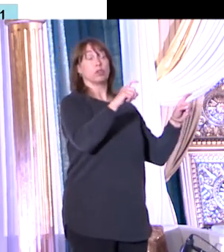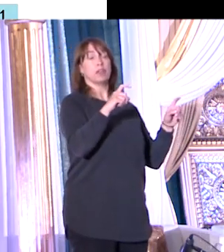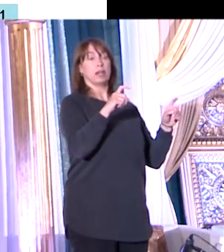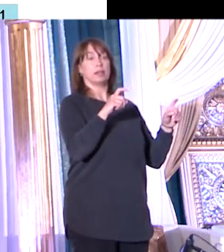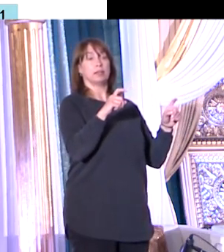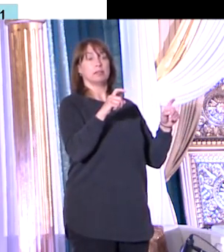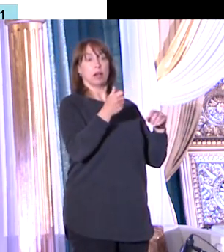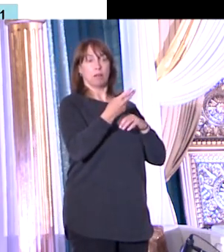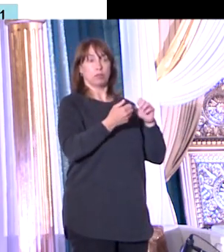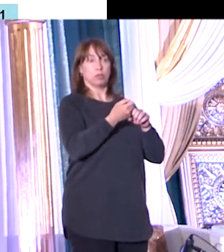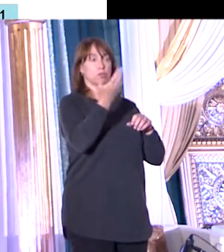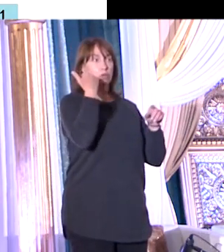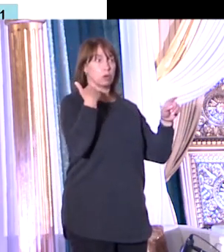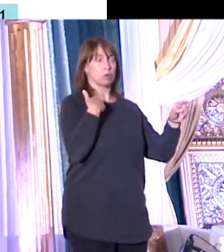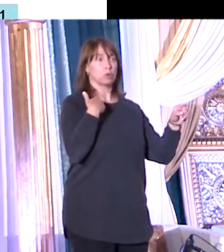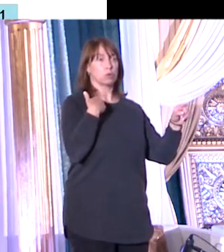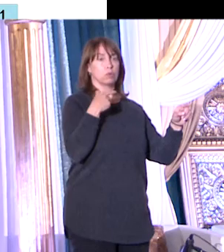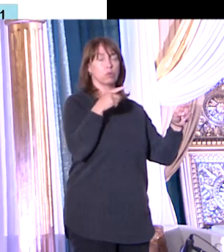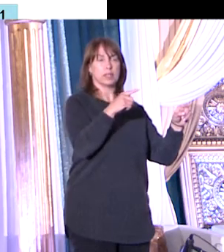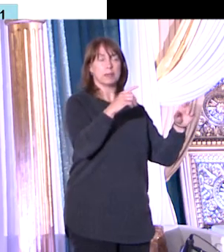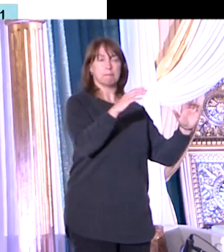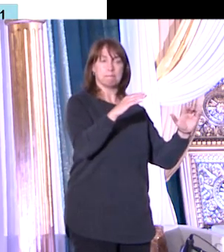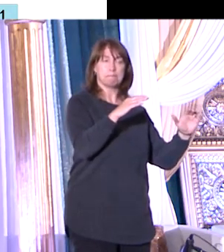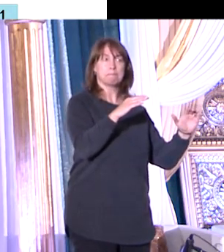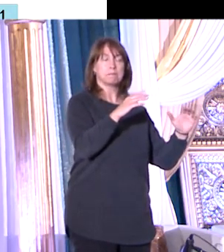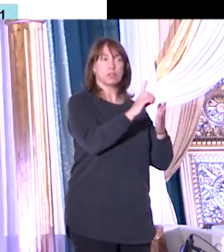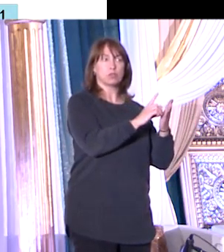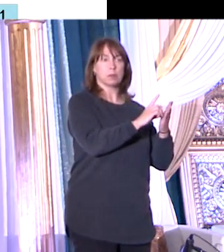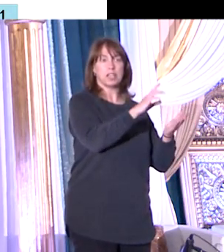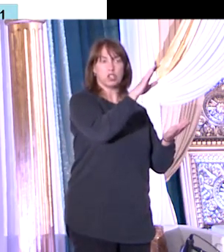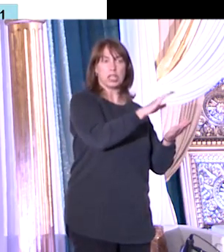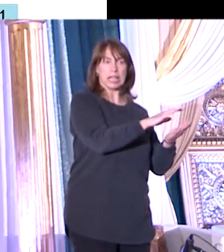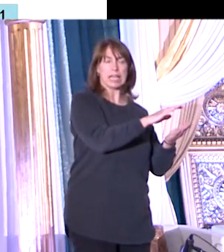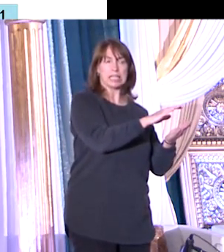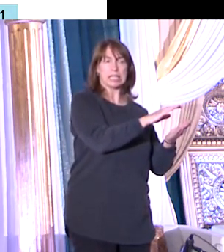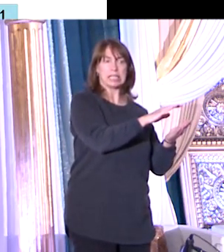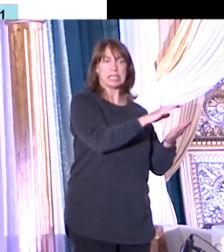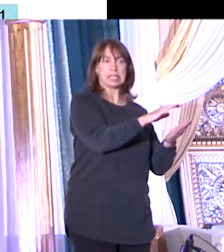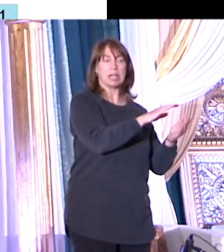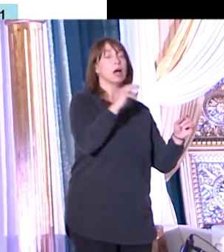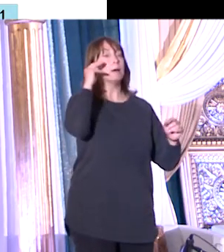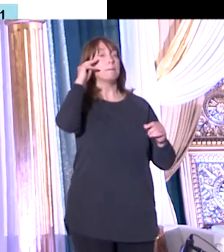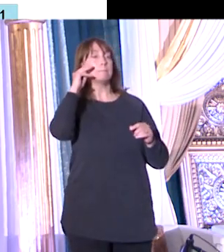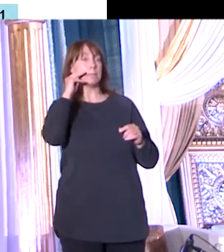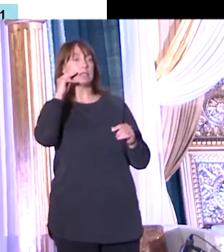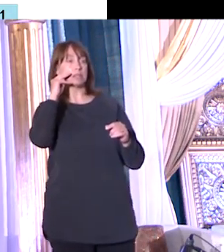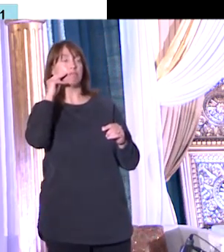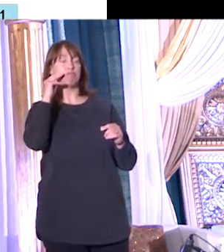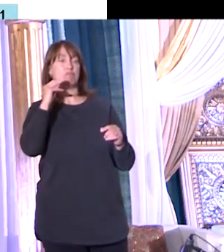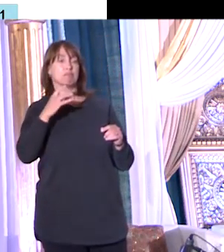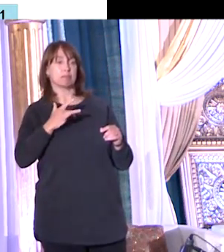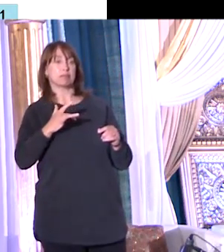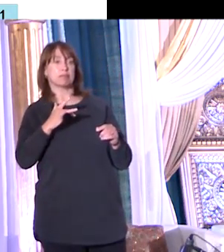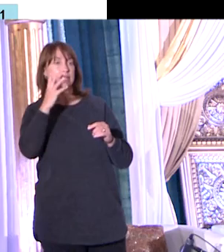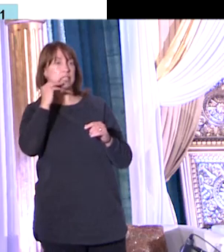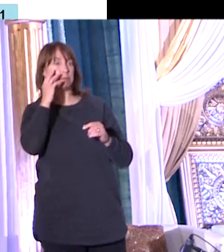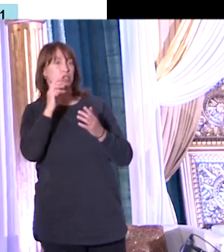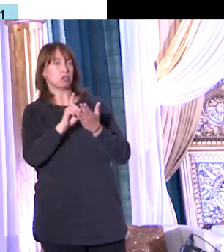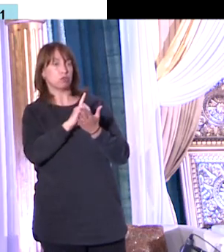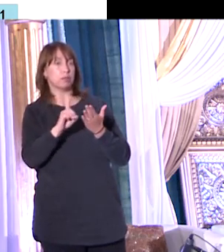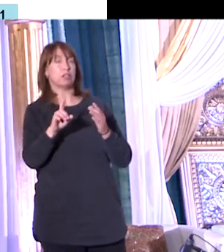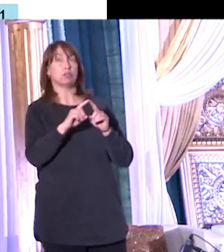of discrimination are much lower, and Muslims basically are 50% more likely to experience discrimination than the